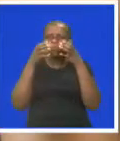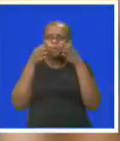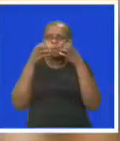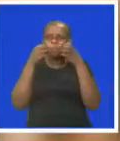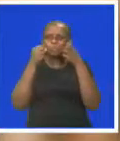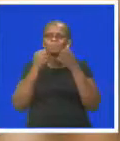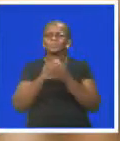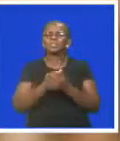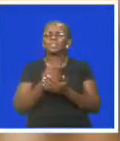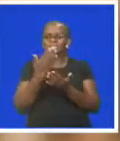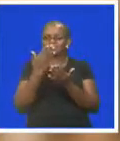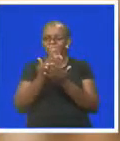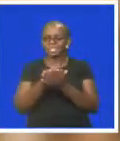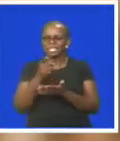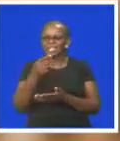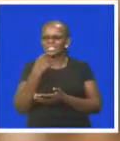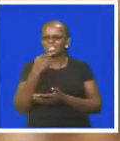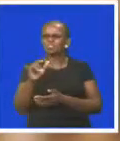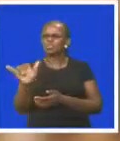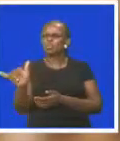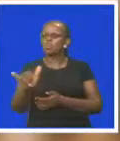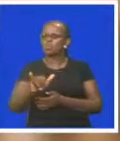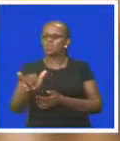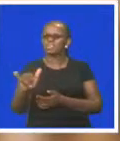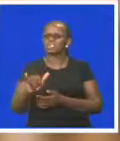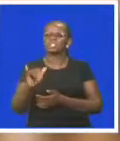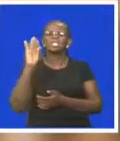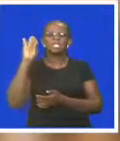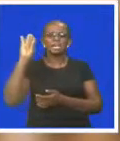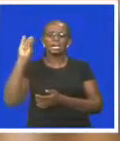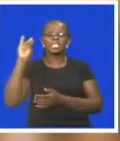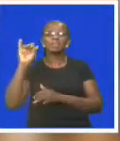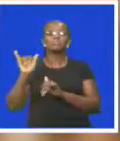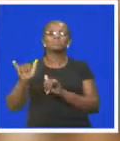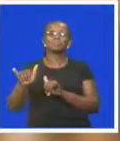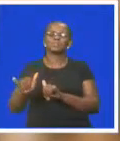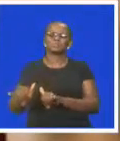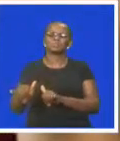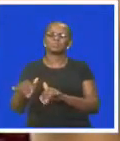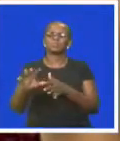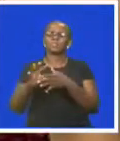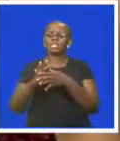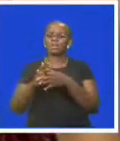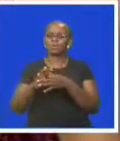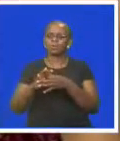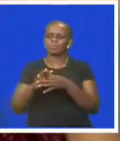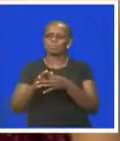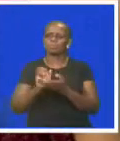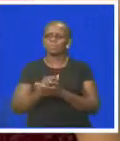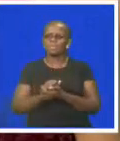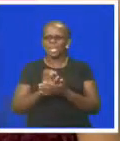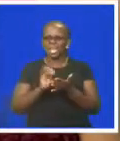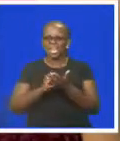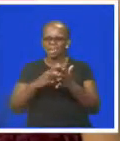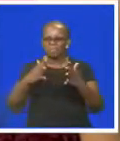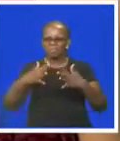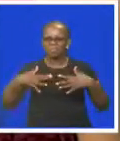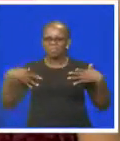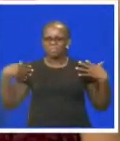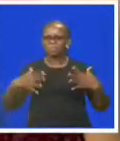you, which animal do we keep at home, which we call a domestic animal? Do we keep a zebra at